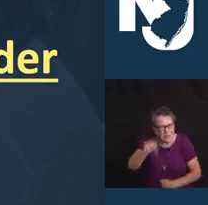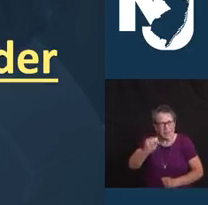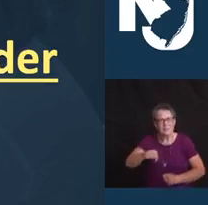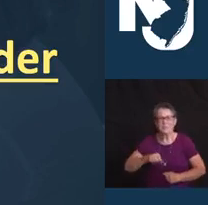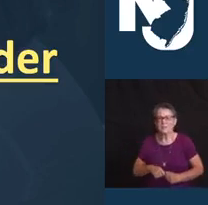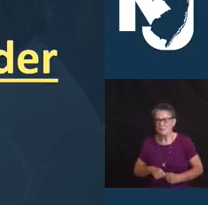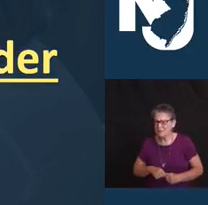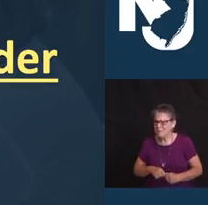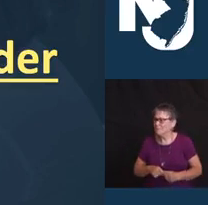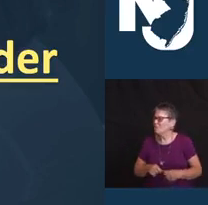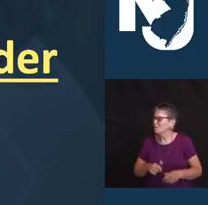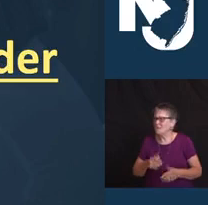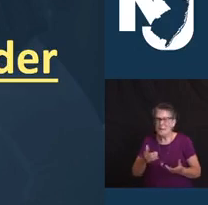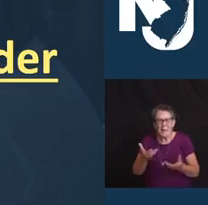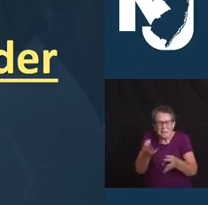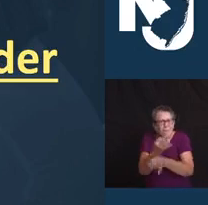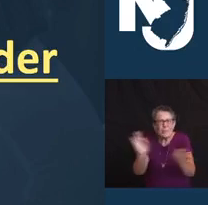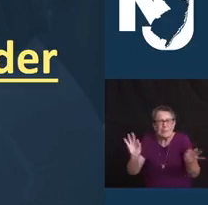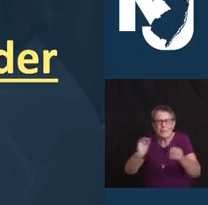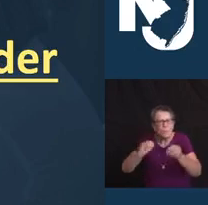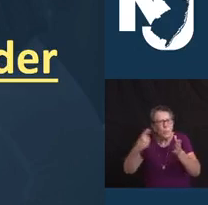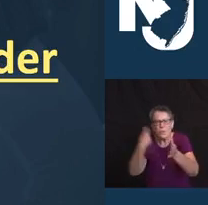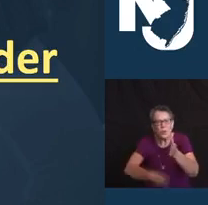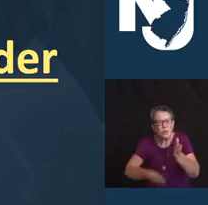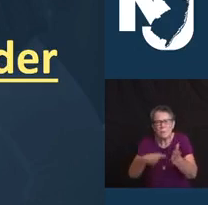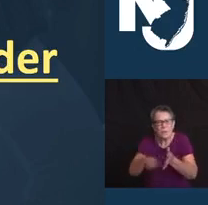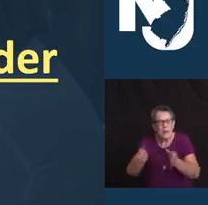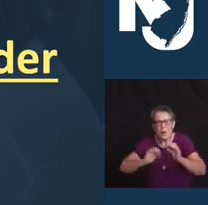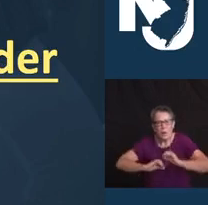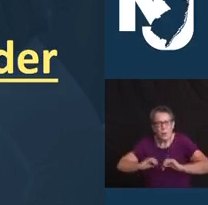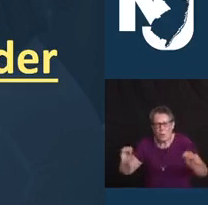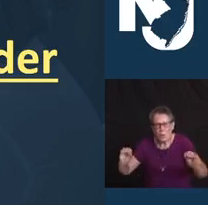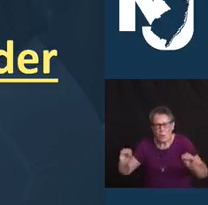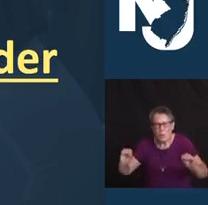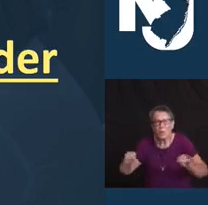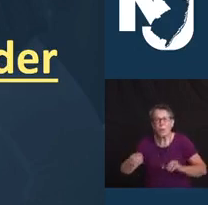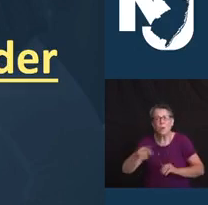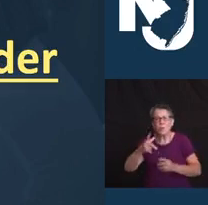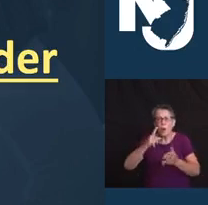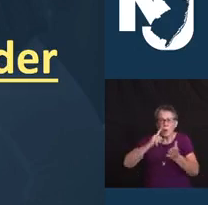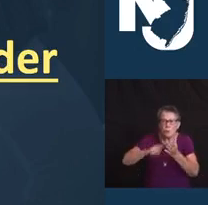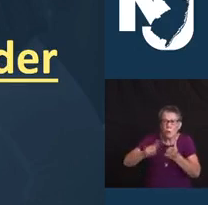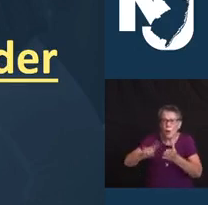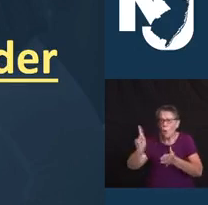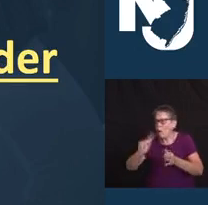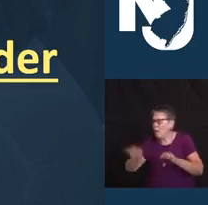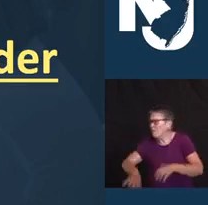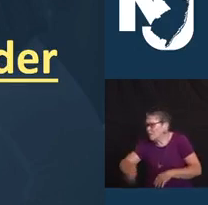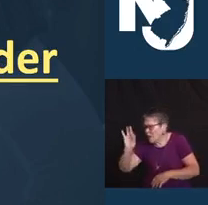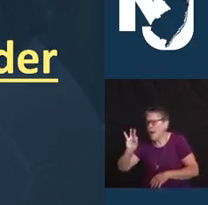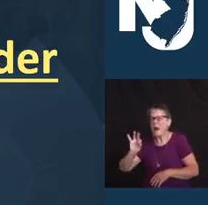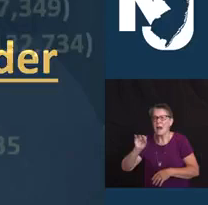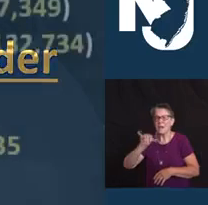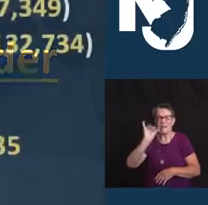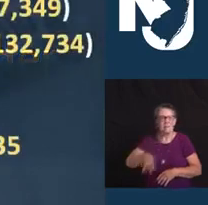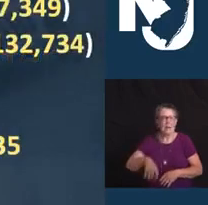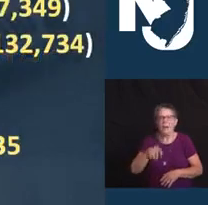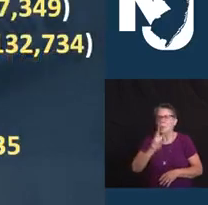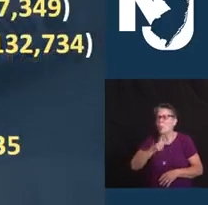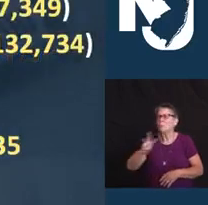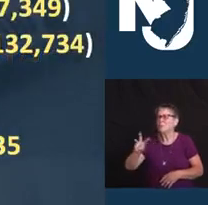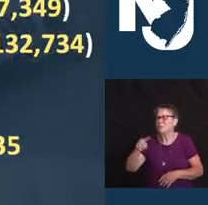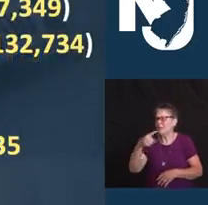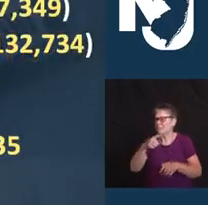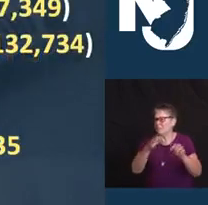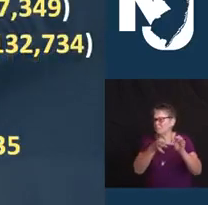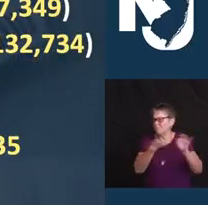covid19.nj.gov/finder, to find somewhere near you. And again, remember, they work, they're safe, and they're free. Here are the numbers